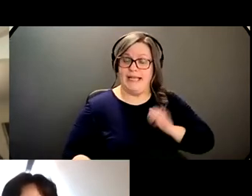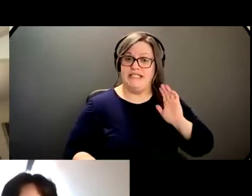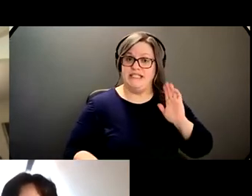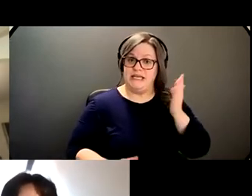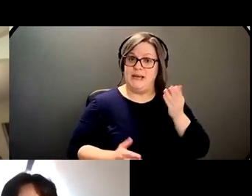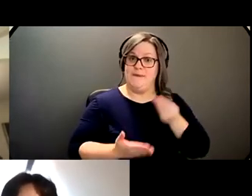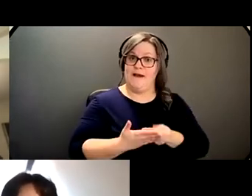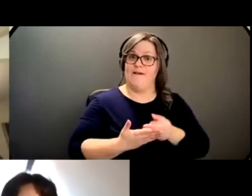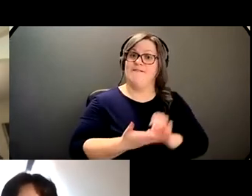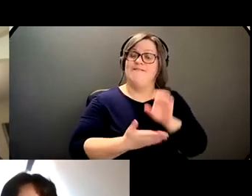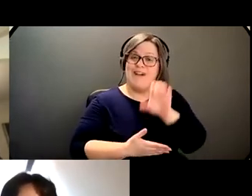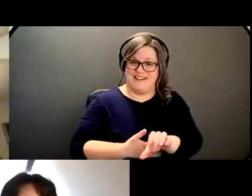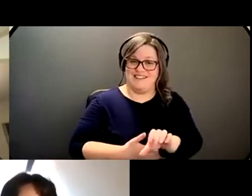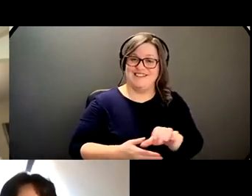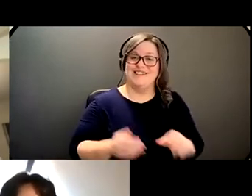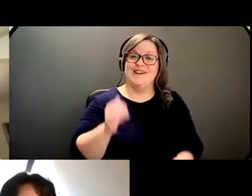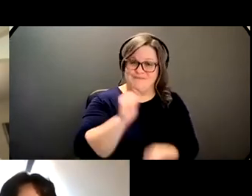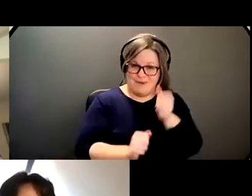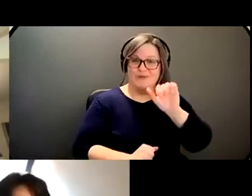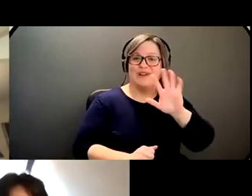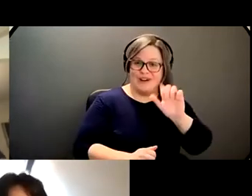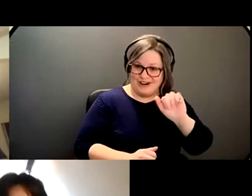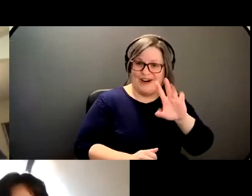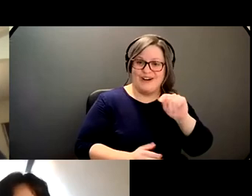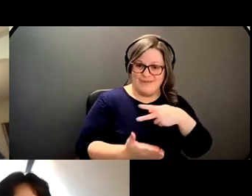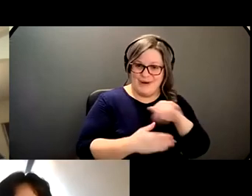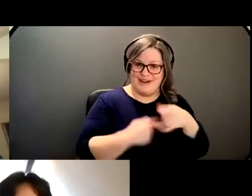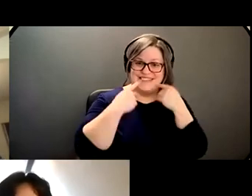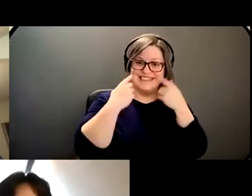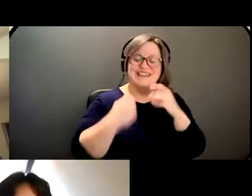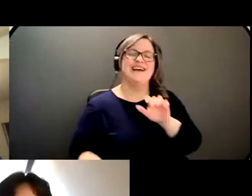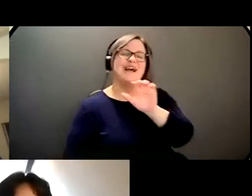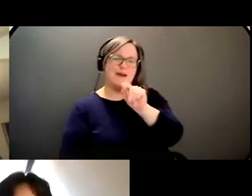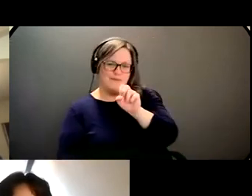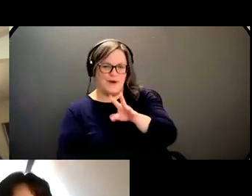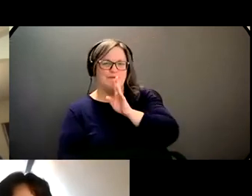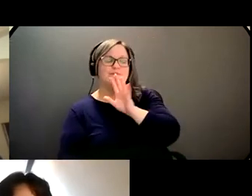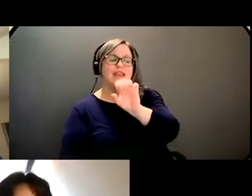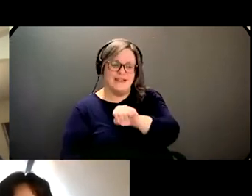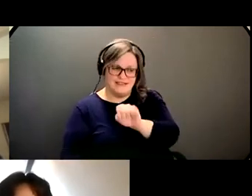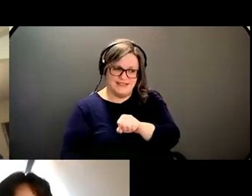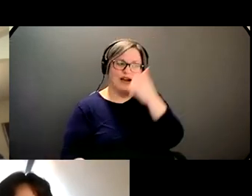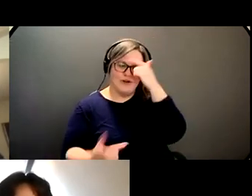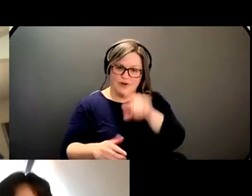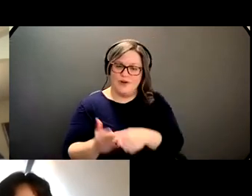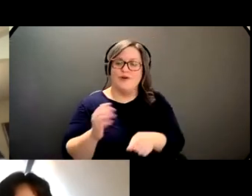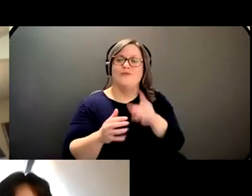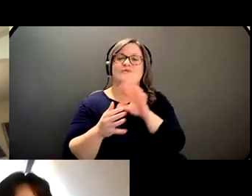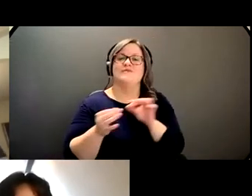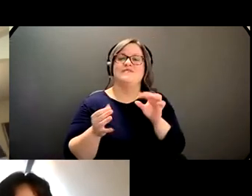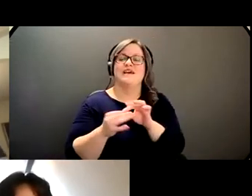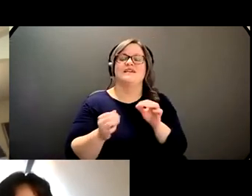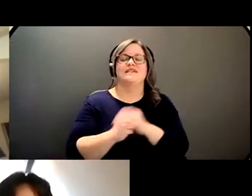Yeah, something you said earlier, Florence, as well, about just that the relational aspect of working on similar projects. And I think about